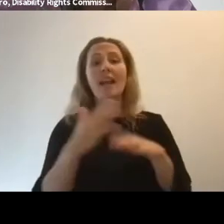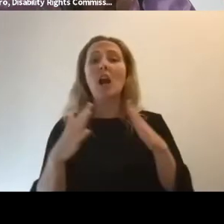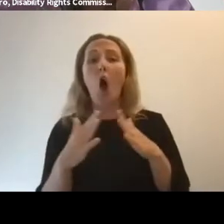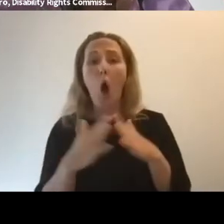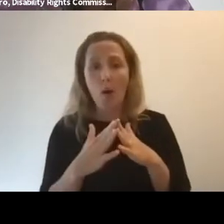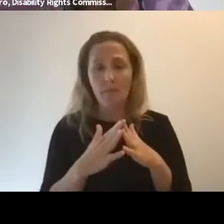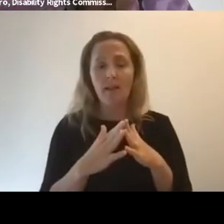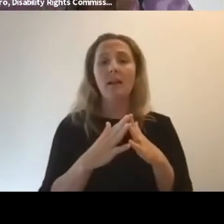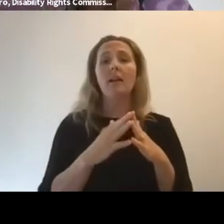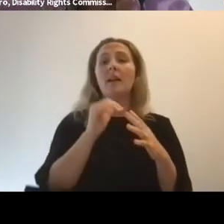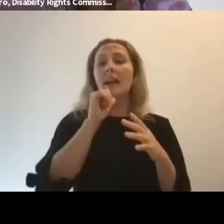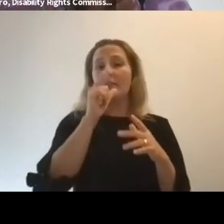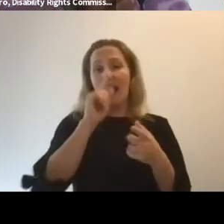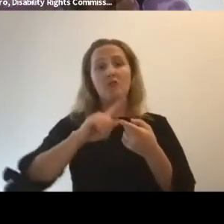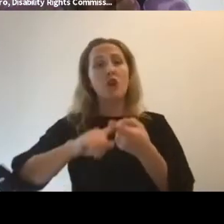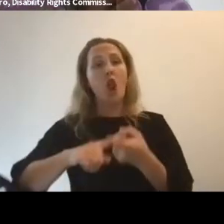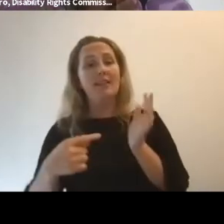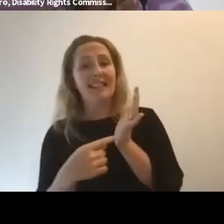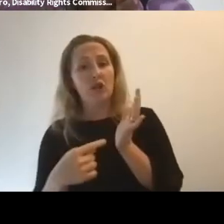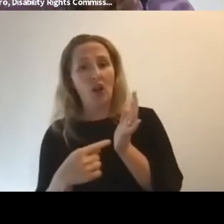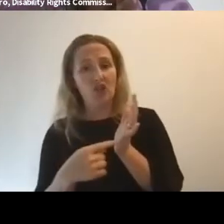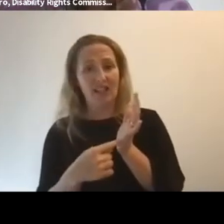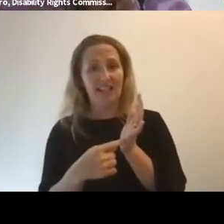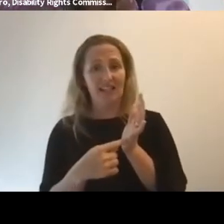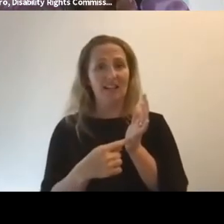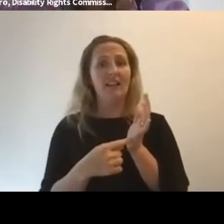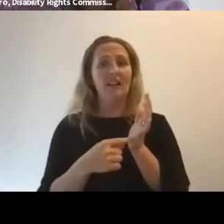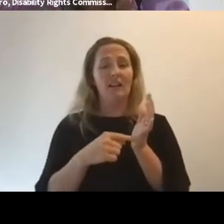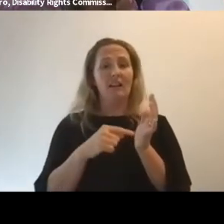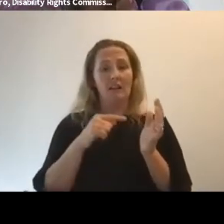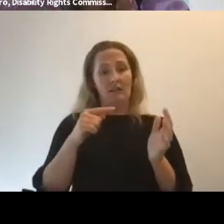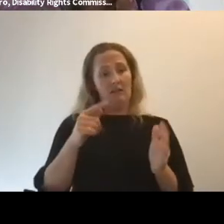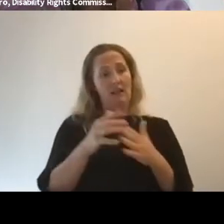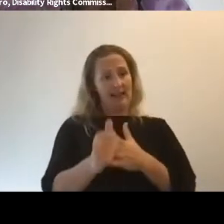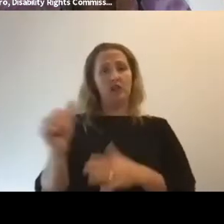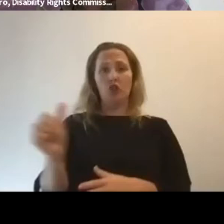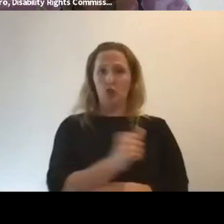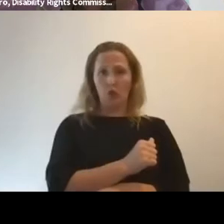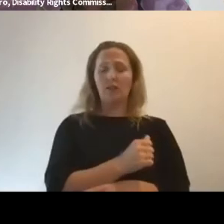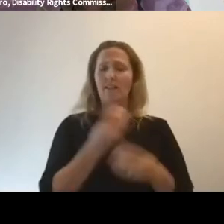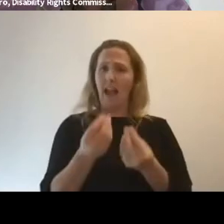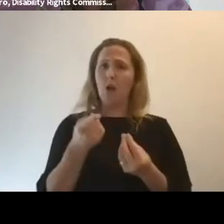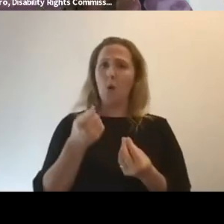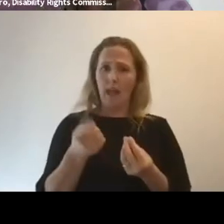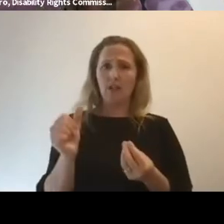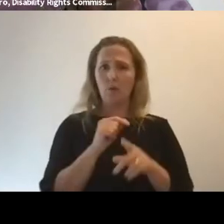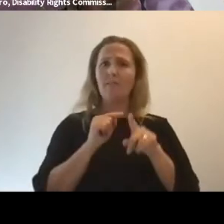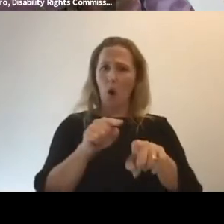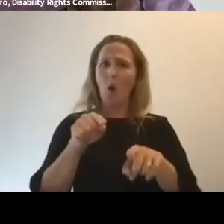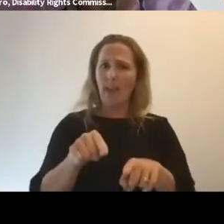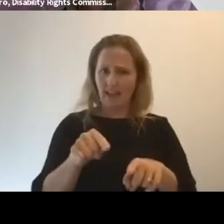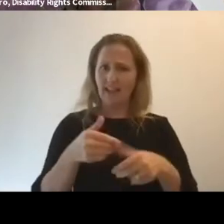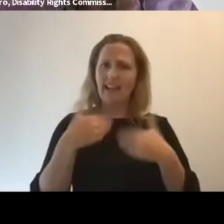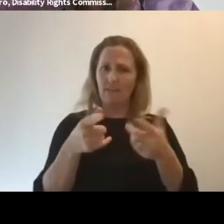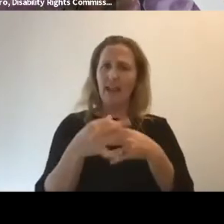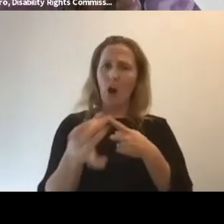technology in a different way is something that leaders really, really could be embracing. And I think,